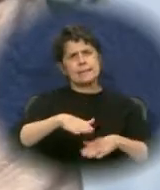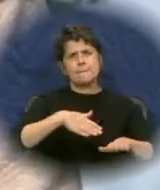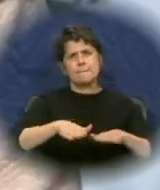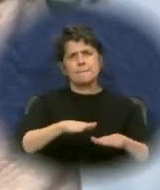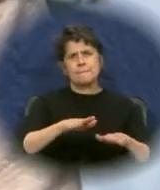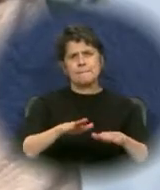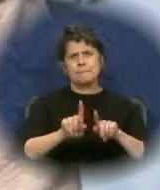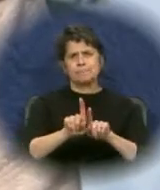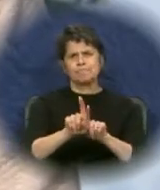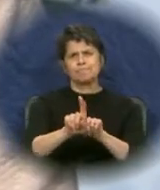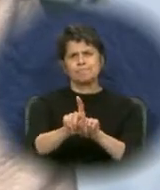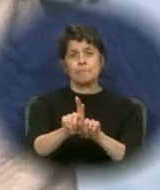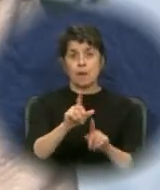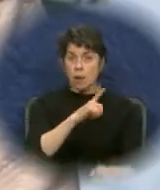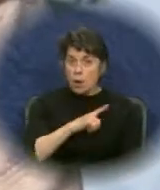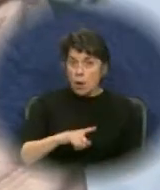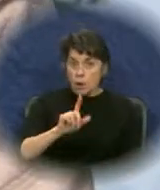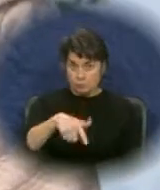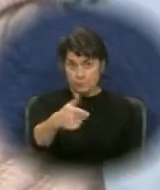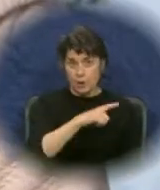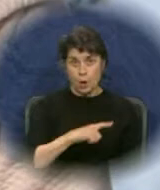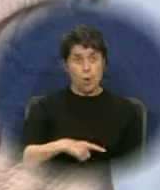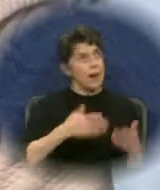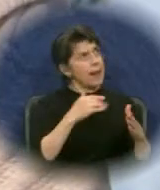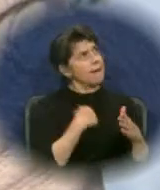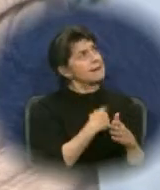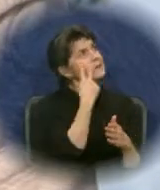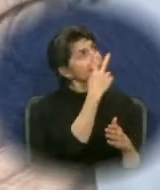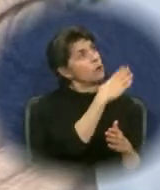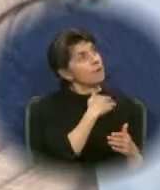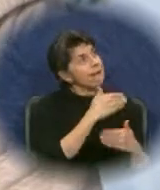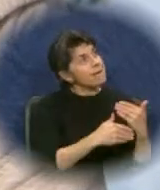us see your kindness and grant us your salvation.